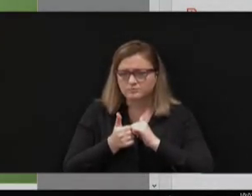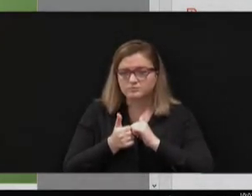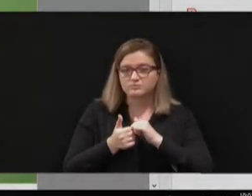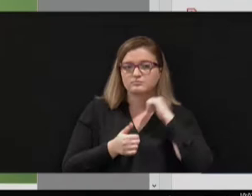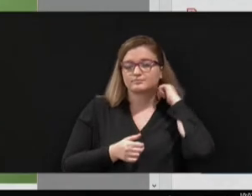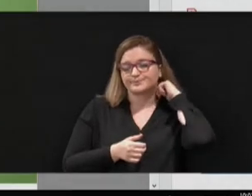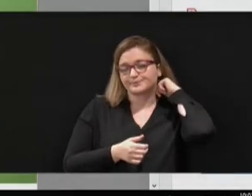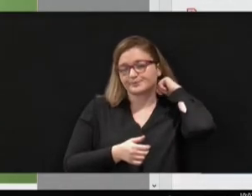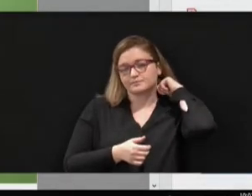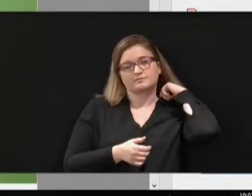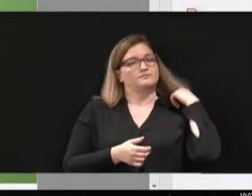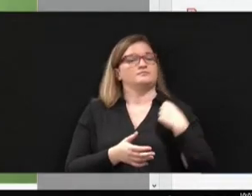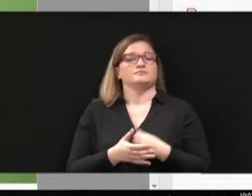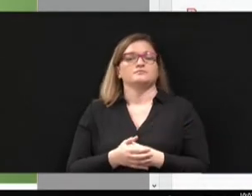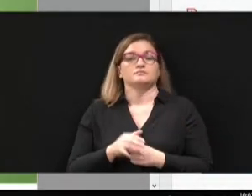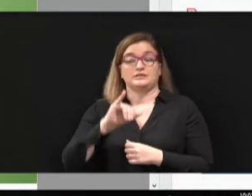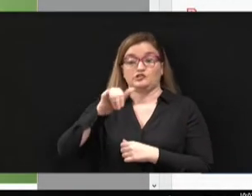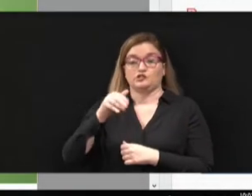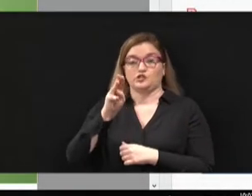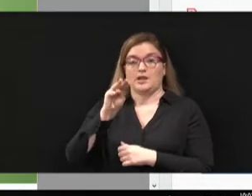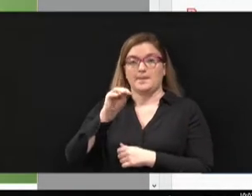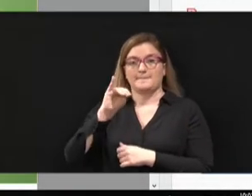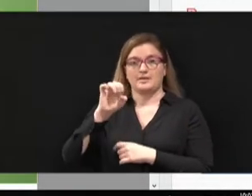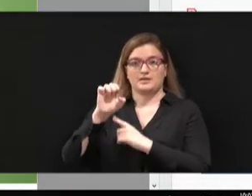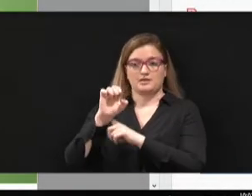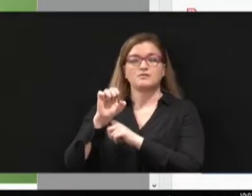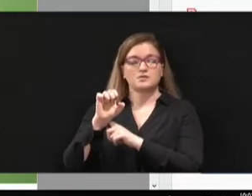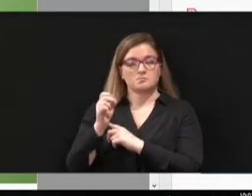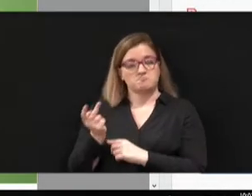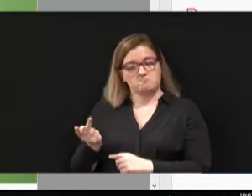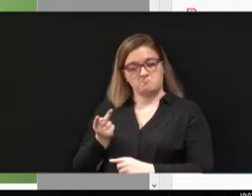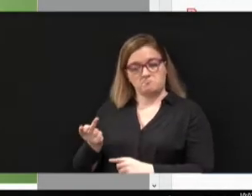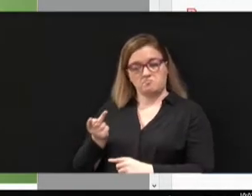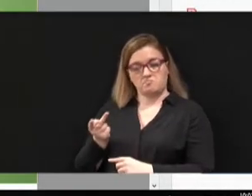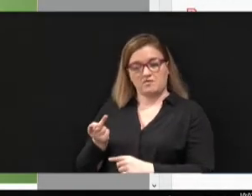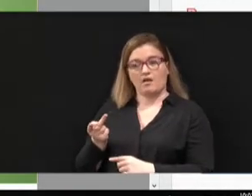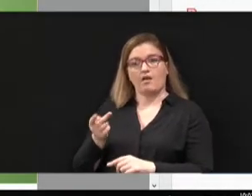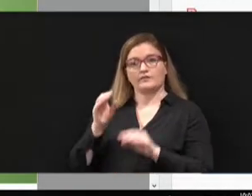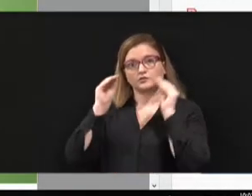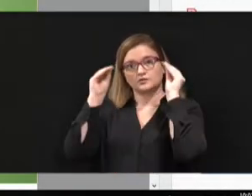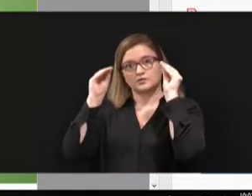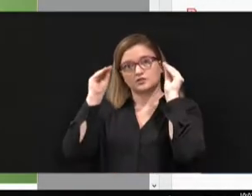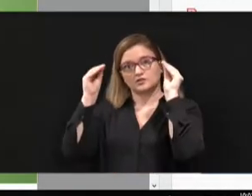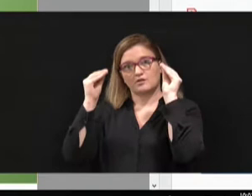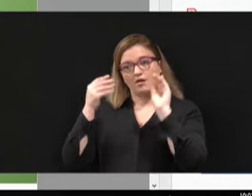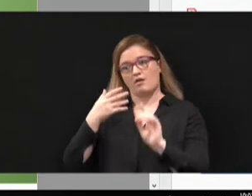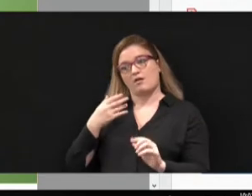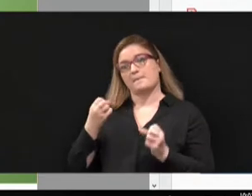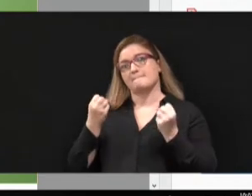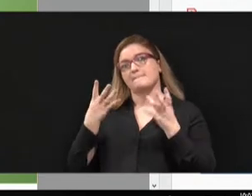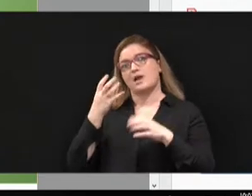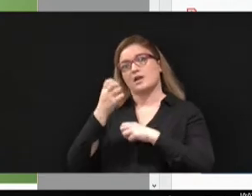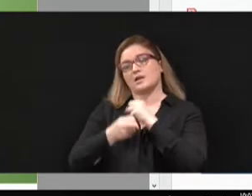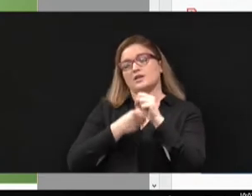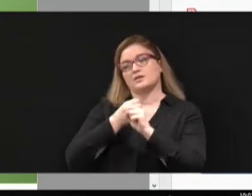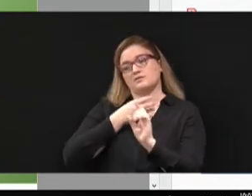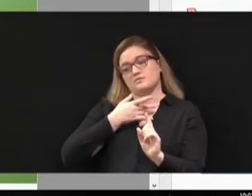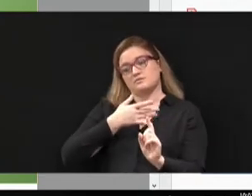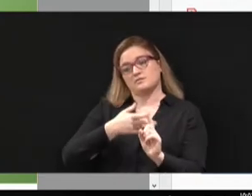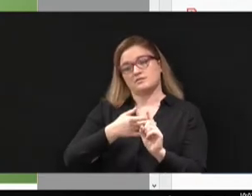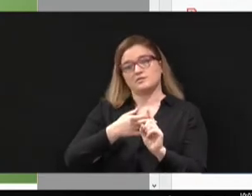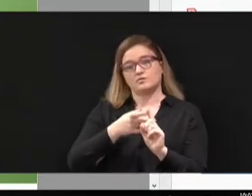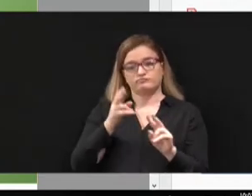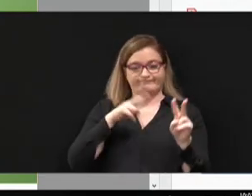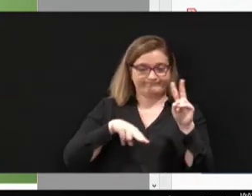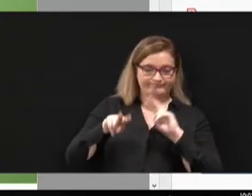dyslexia, Jamie and I feel like we've taught for so many years that when we work with a child, we pretty much know if